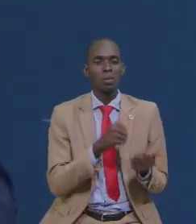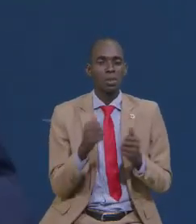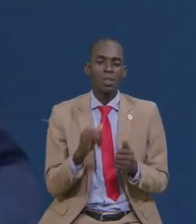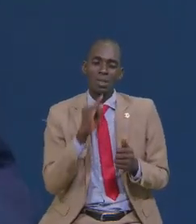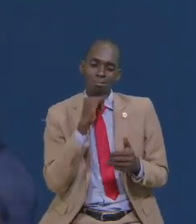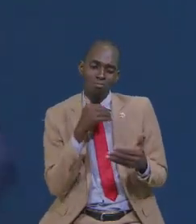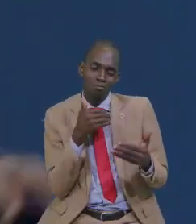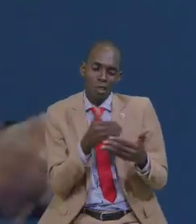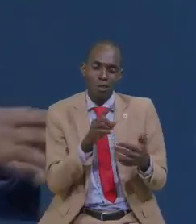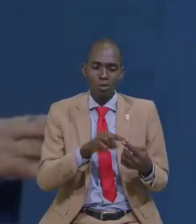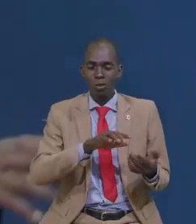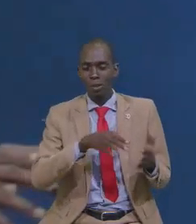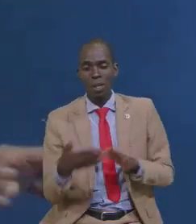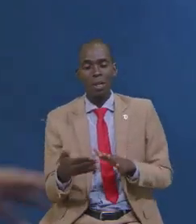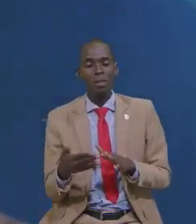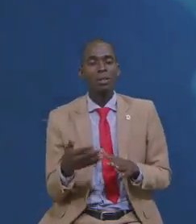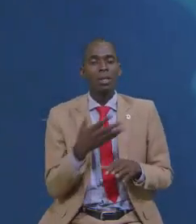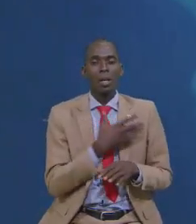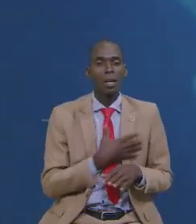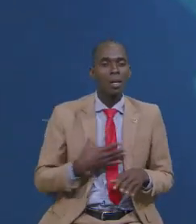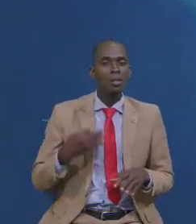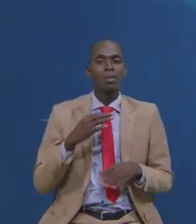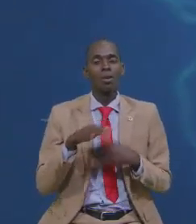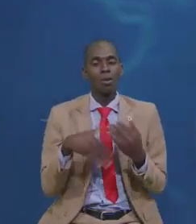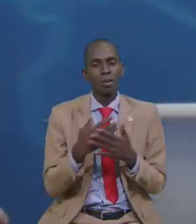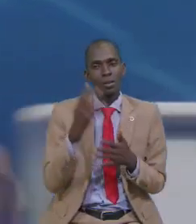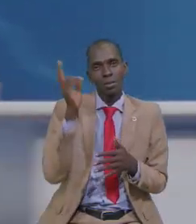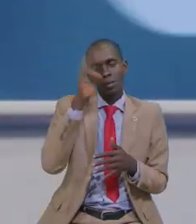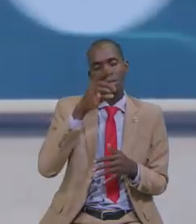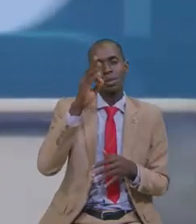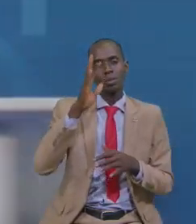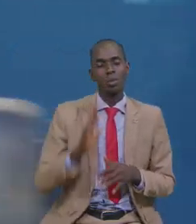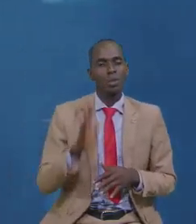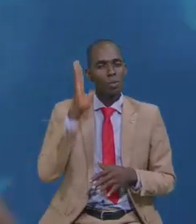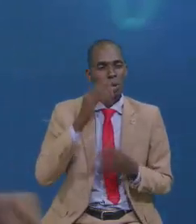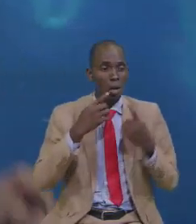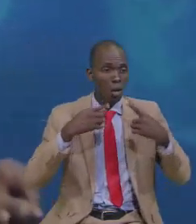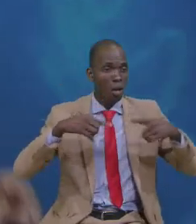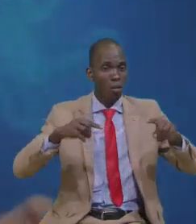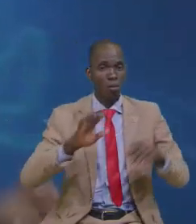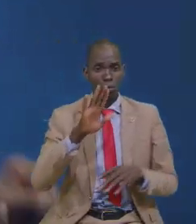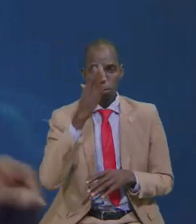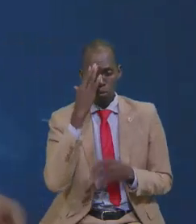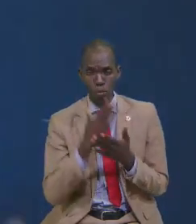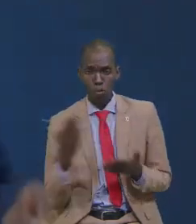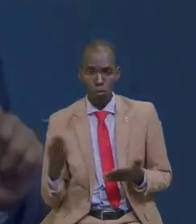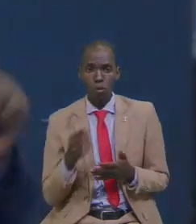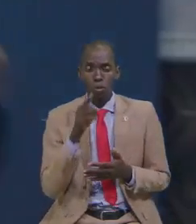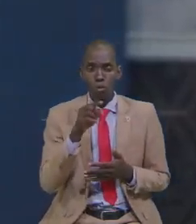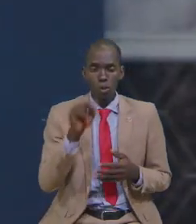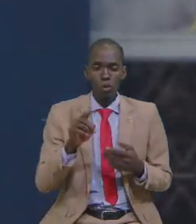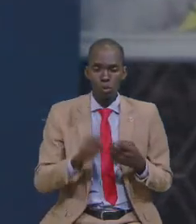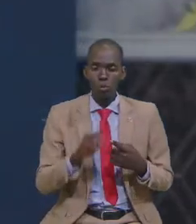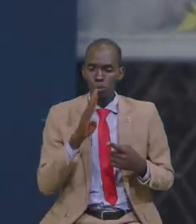other side, and those ignorant preachers, they say, you know something, you need to be baptized quickly, quickly, because